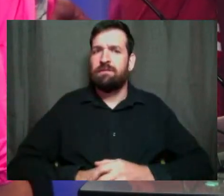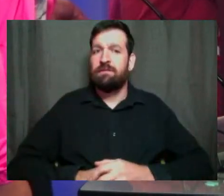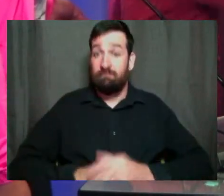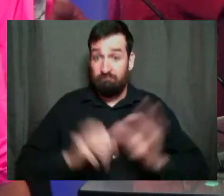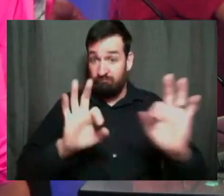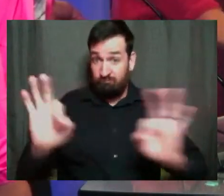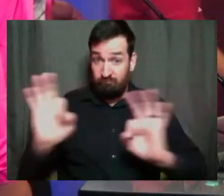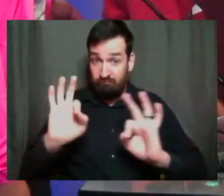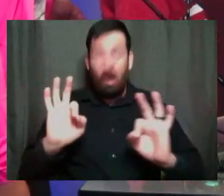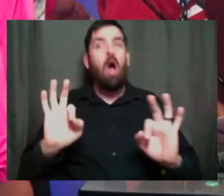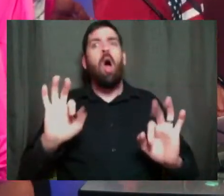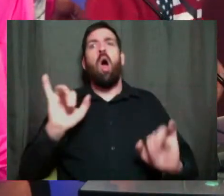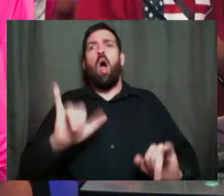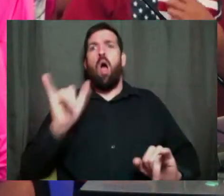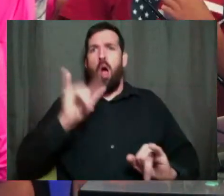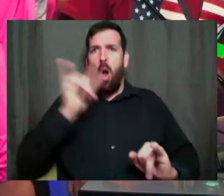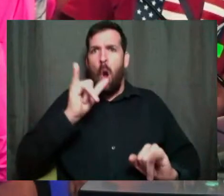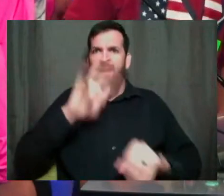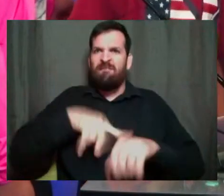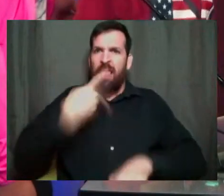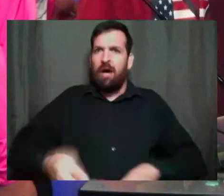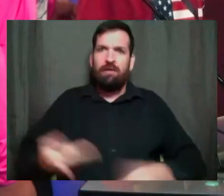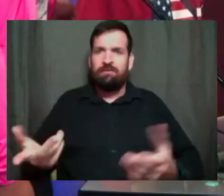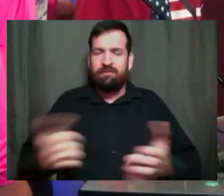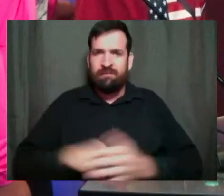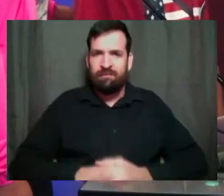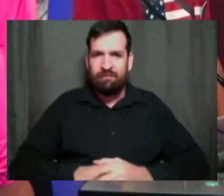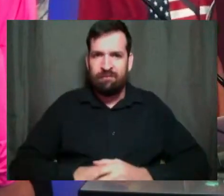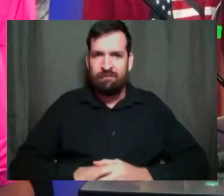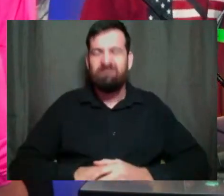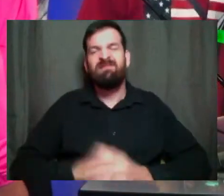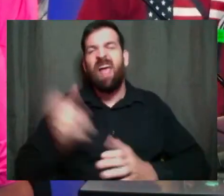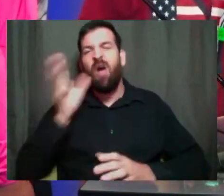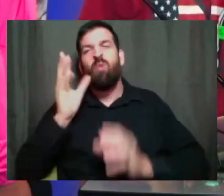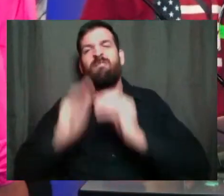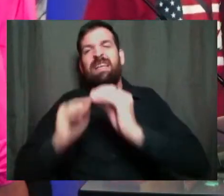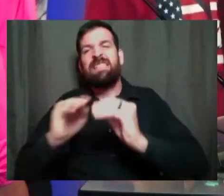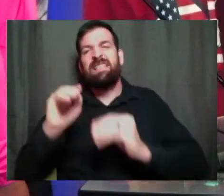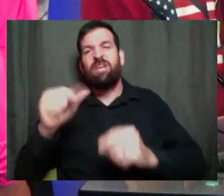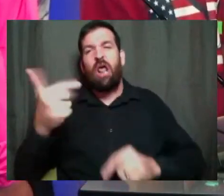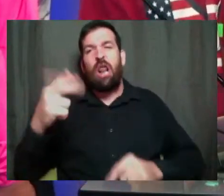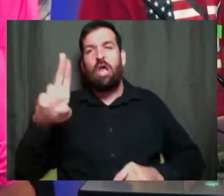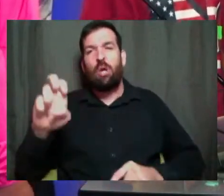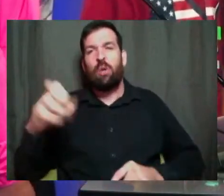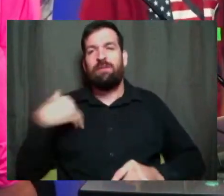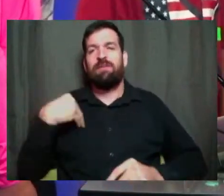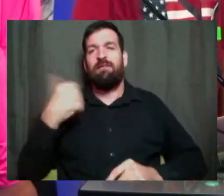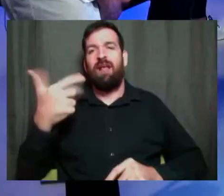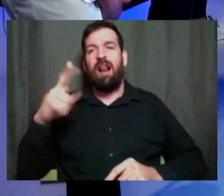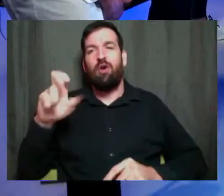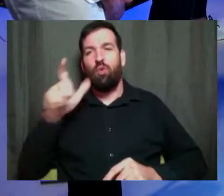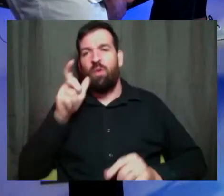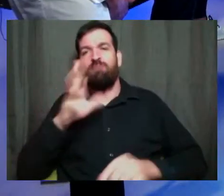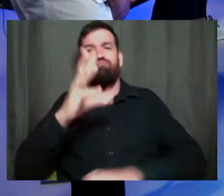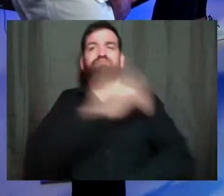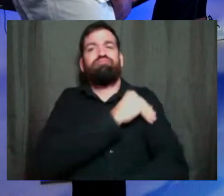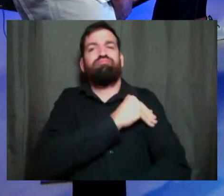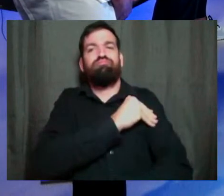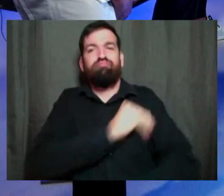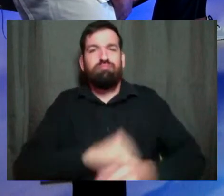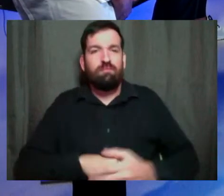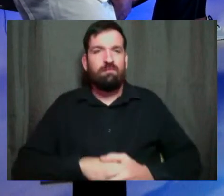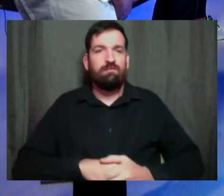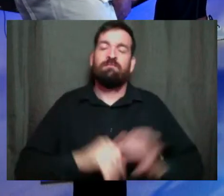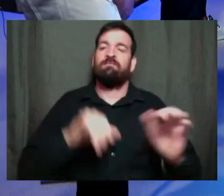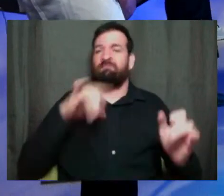it did fall off. Oh my God, what are we gonna do about that? Awesome. We'll put it back on. We'll glue it. There's some glue back in the back. We'll put your arm back on. All right, kids. All right, now you got to go to